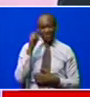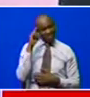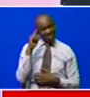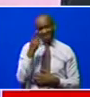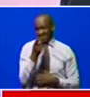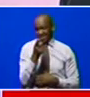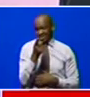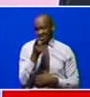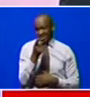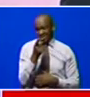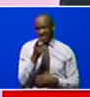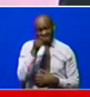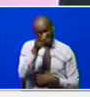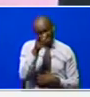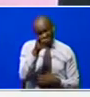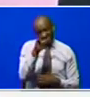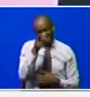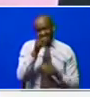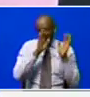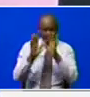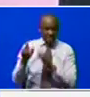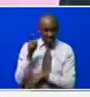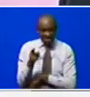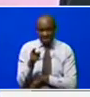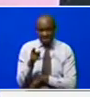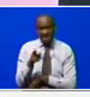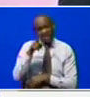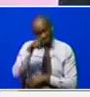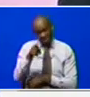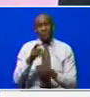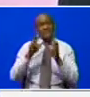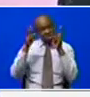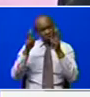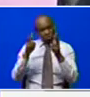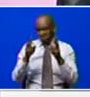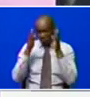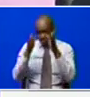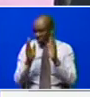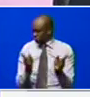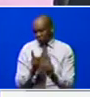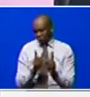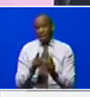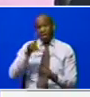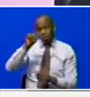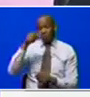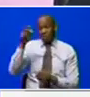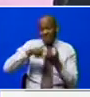that this campaign mm-hmm. has been driven by issues. As the tweet that you